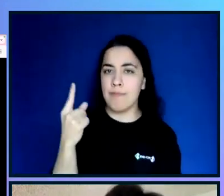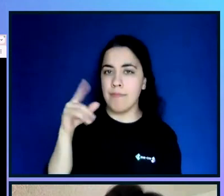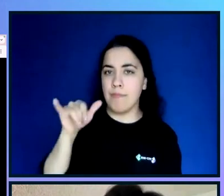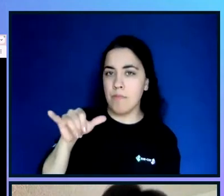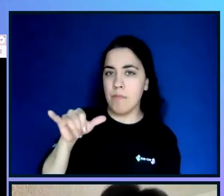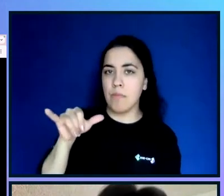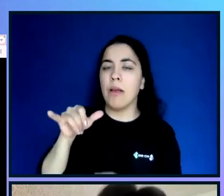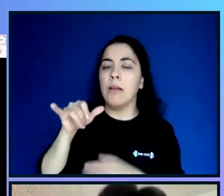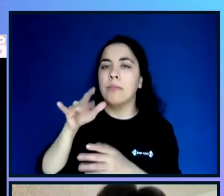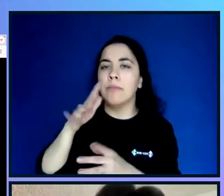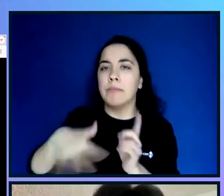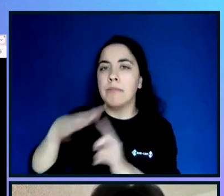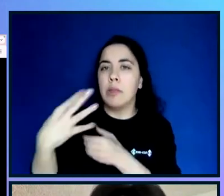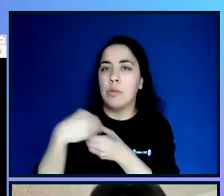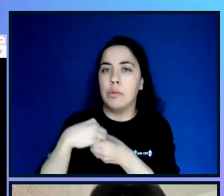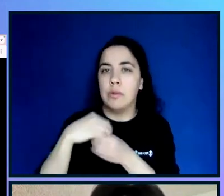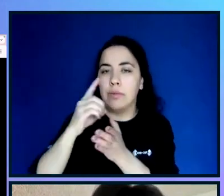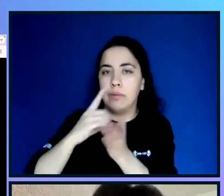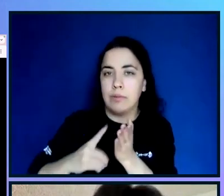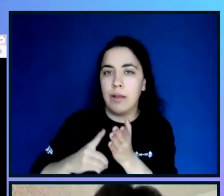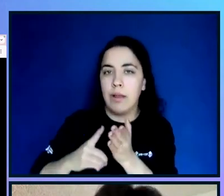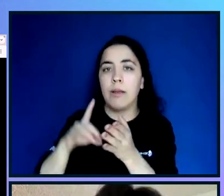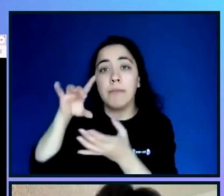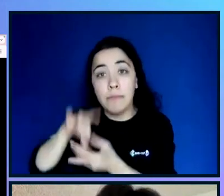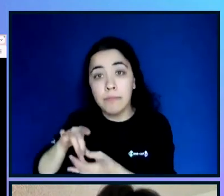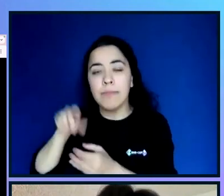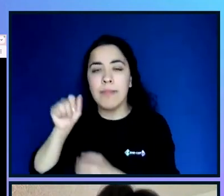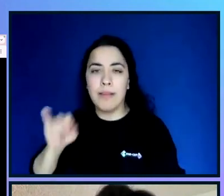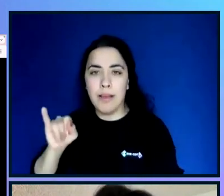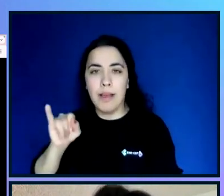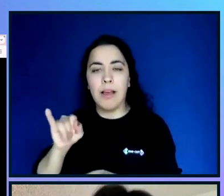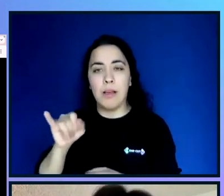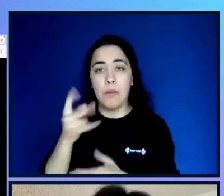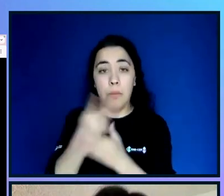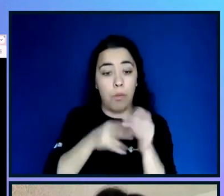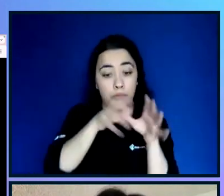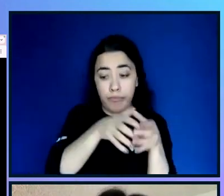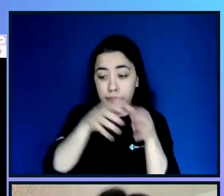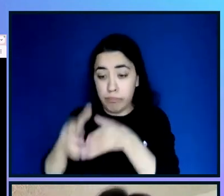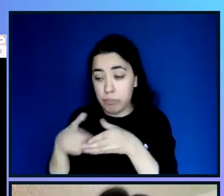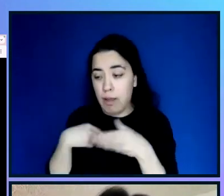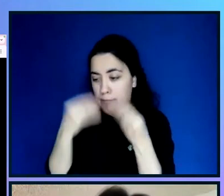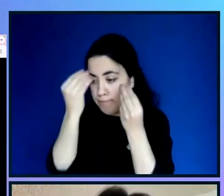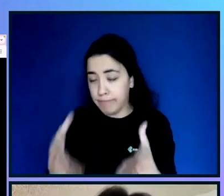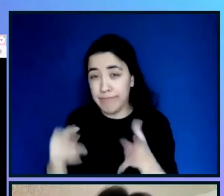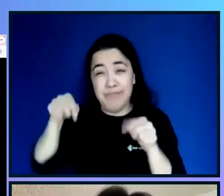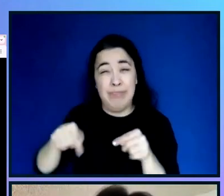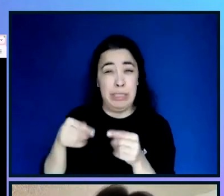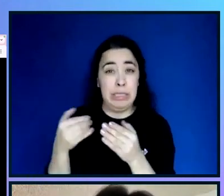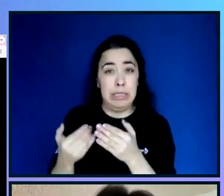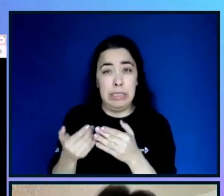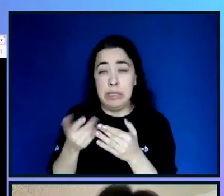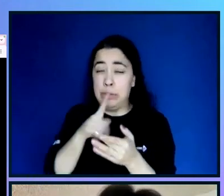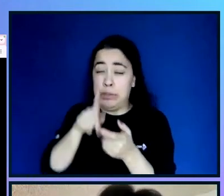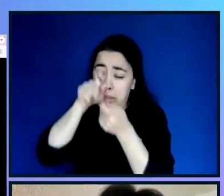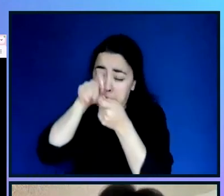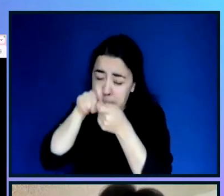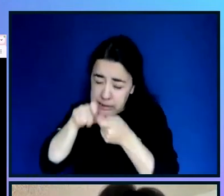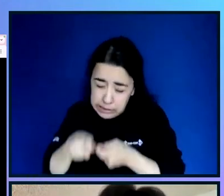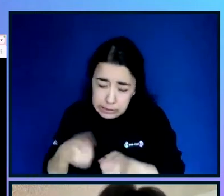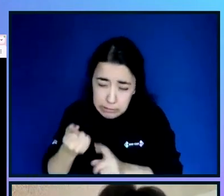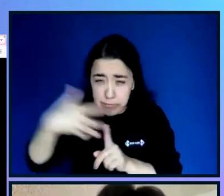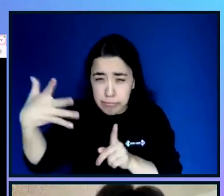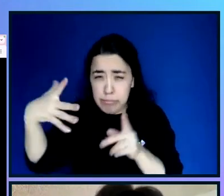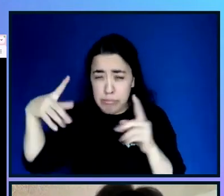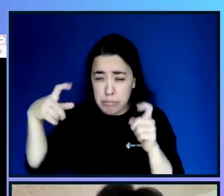inclusive design, and AI, and shared it with both cohorts. Because it's a highly nuanced and complex topic, I found that it did well in